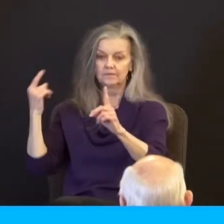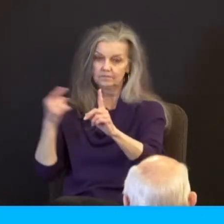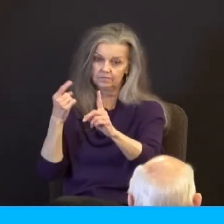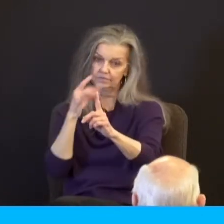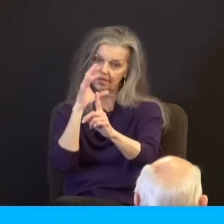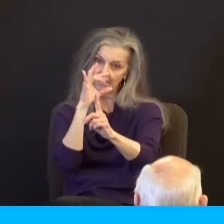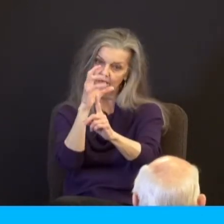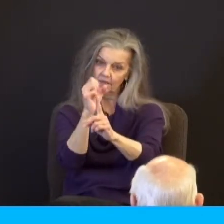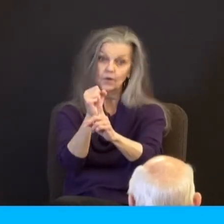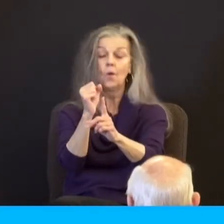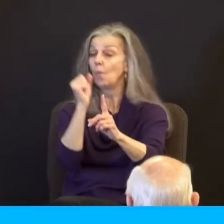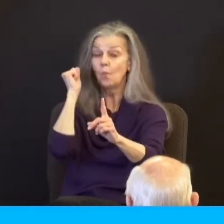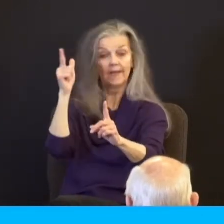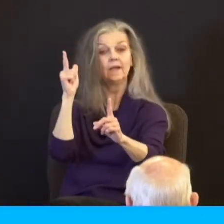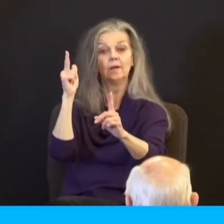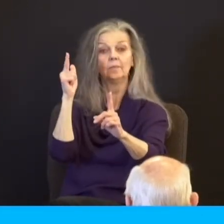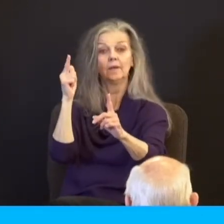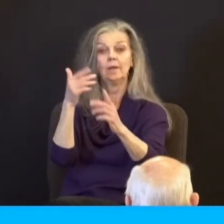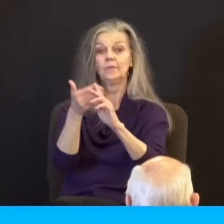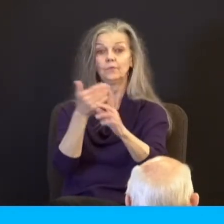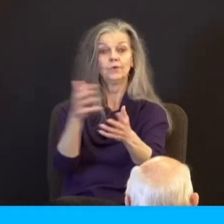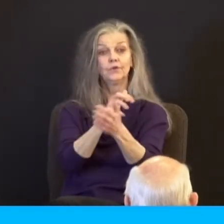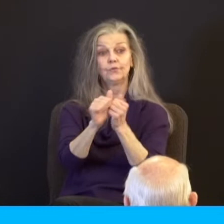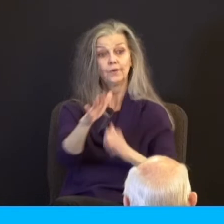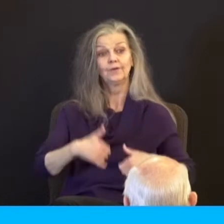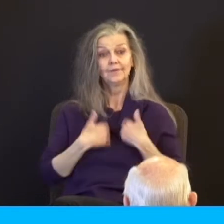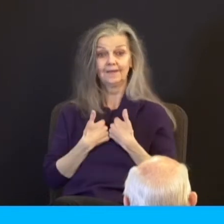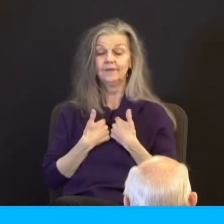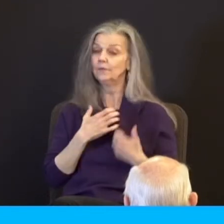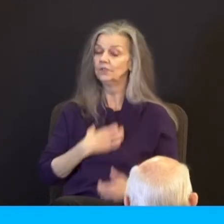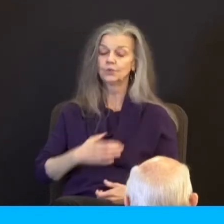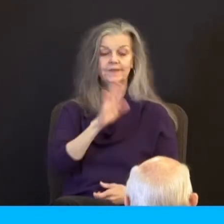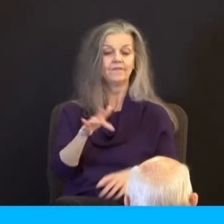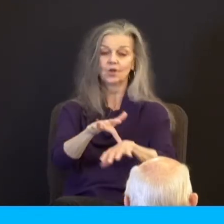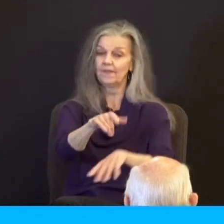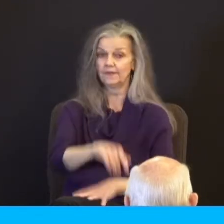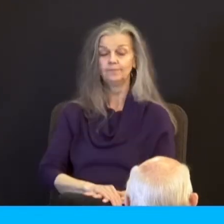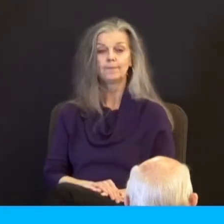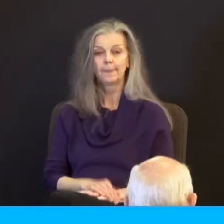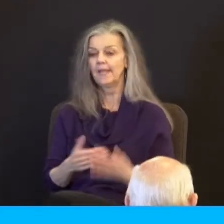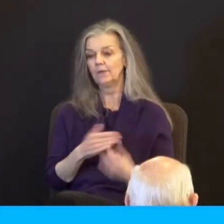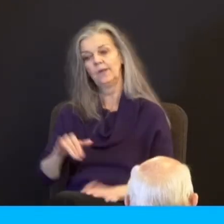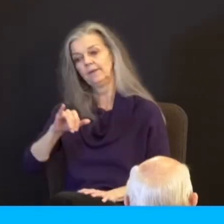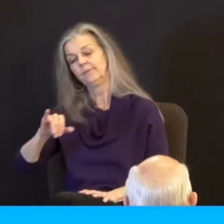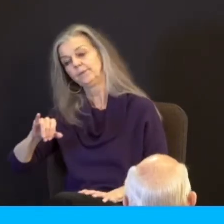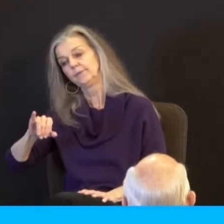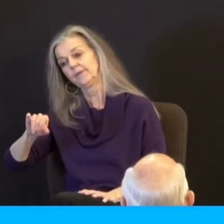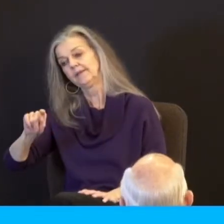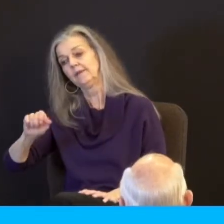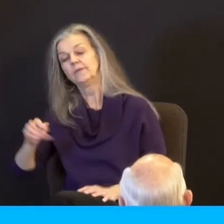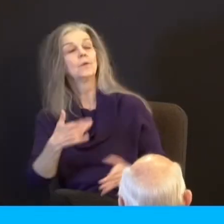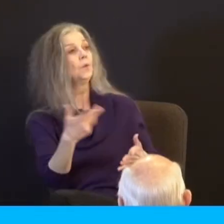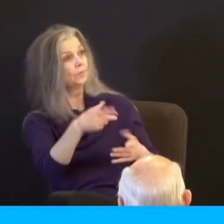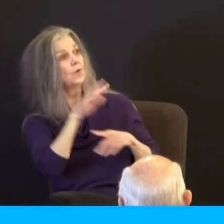Wake up before you just totally blow it and wish you had never gone there. So she says to him, well, so what pledge